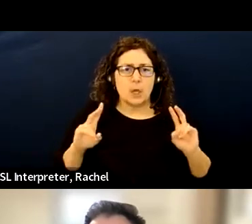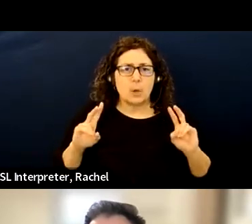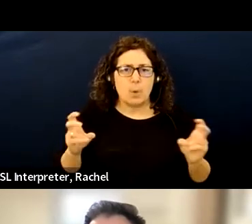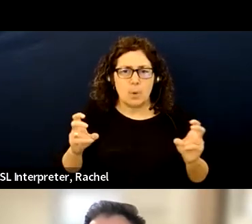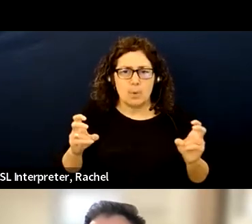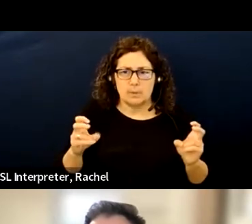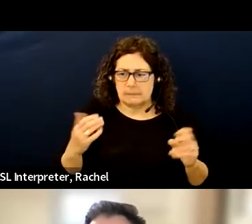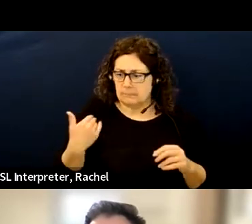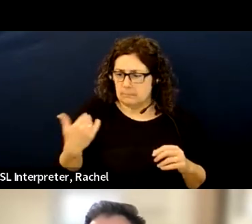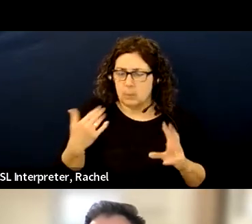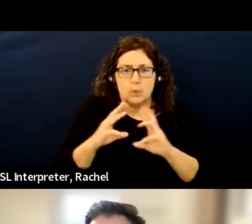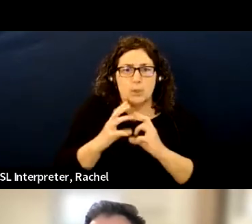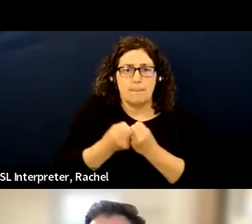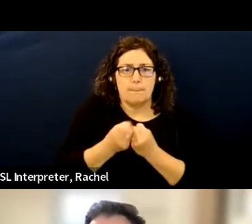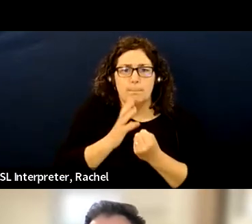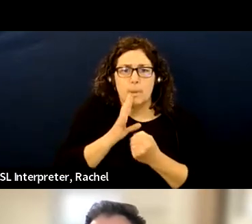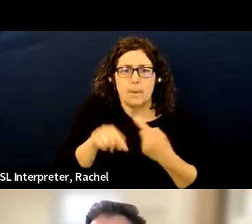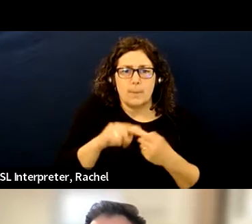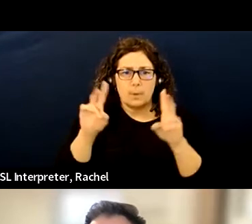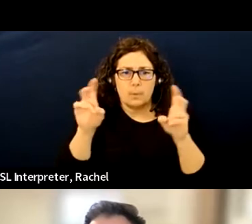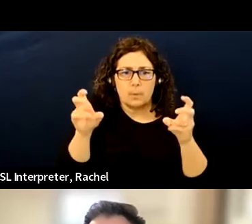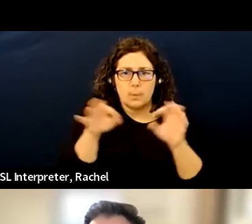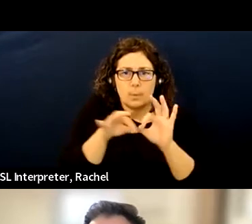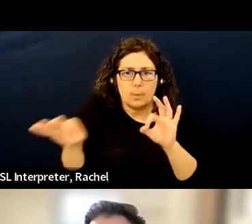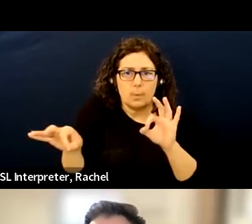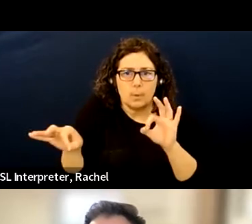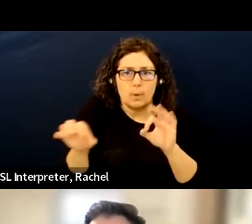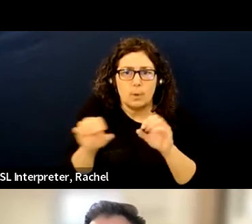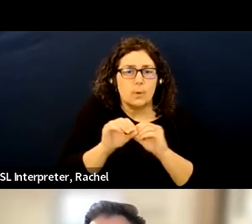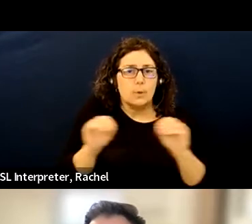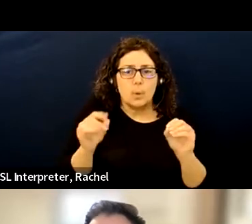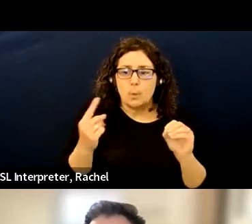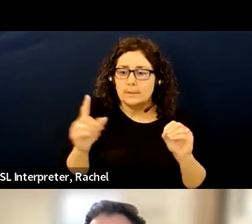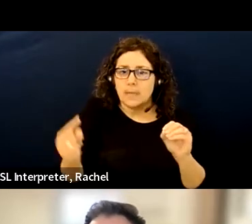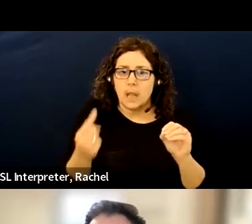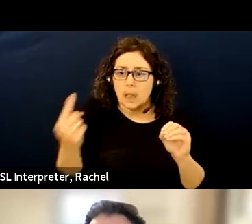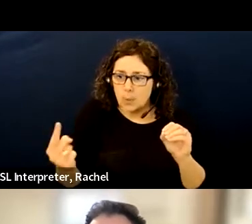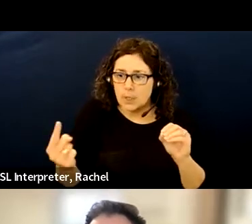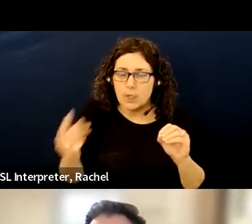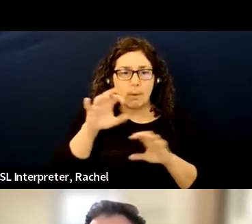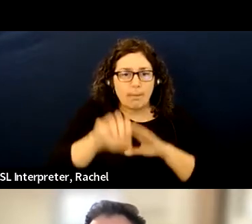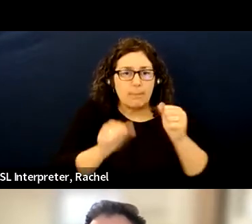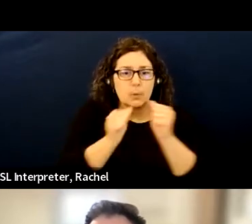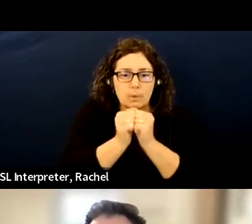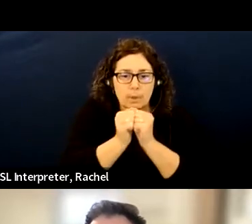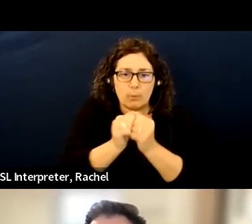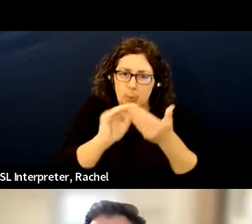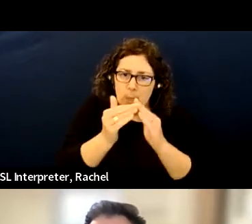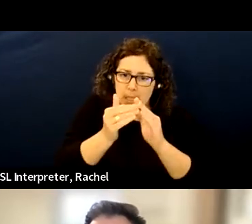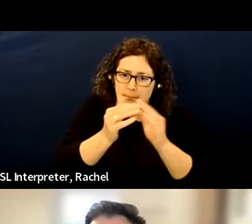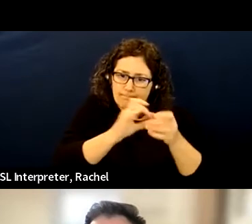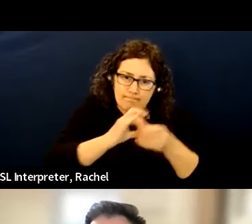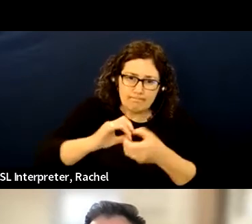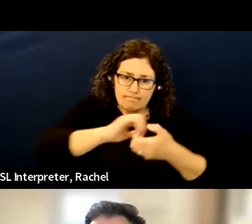the last session of no one does anything alone, you climb together as a community. That one